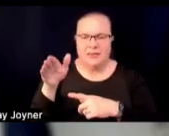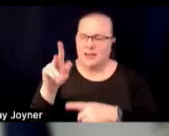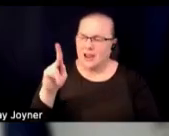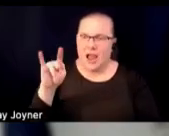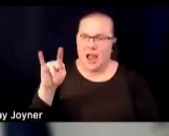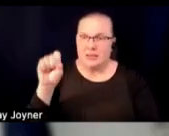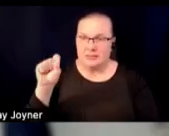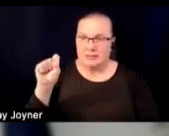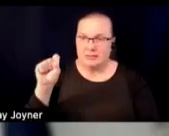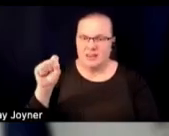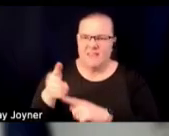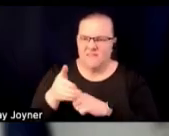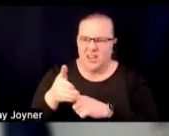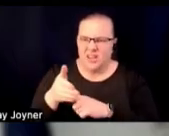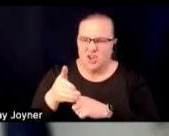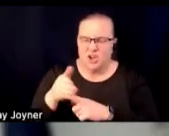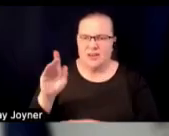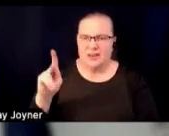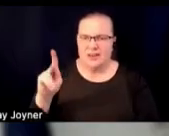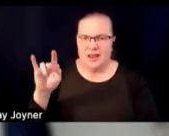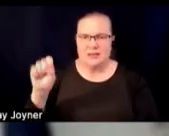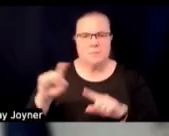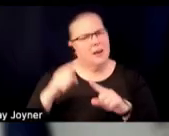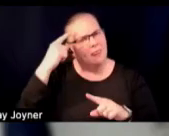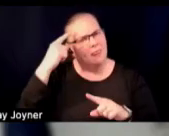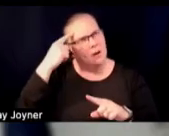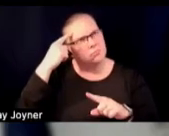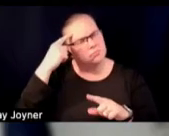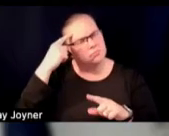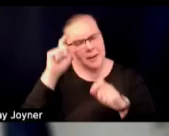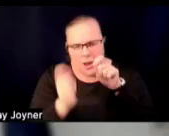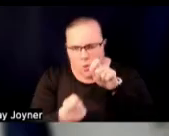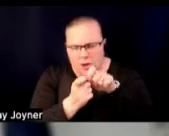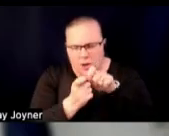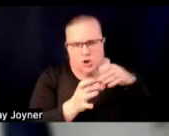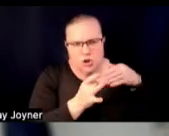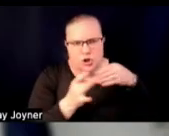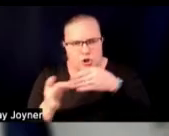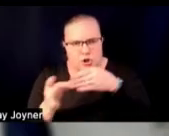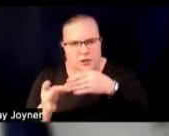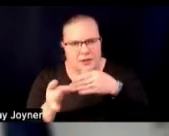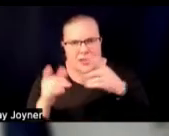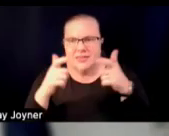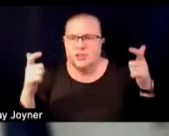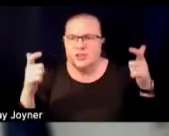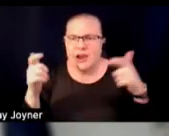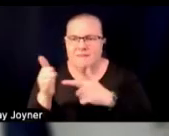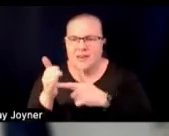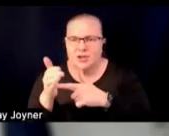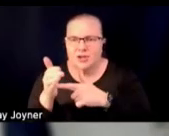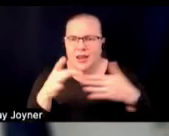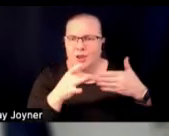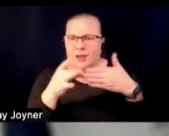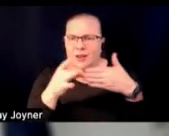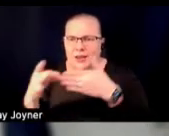if we have witches leading these giant fishes migrating? through the sky. Like that's their job.